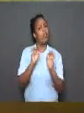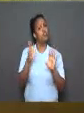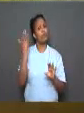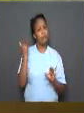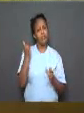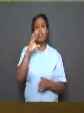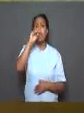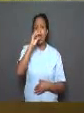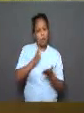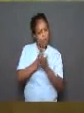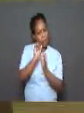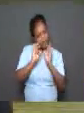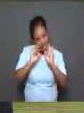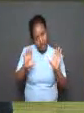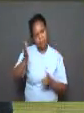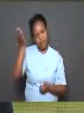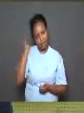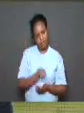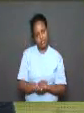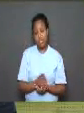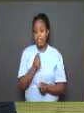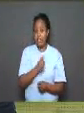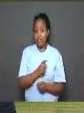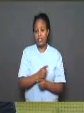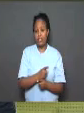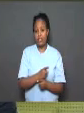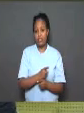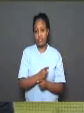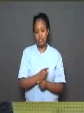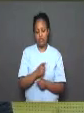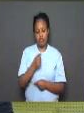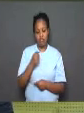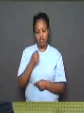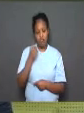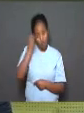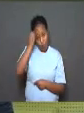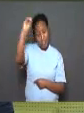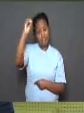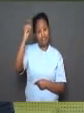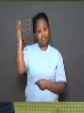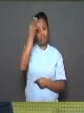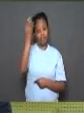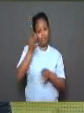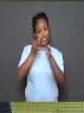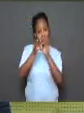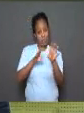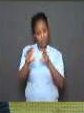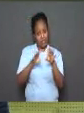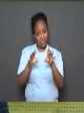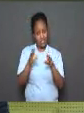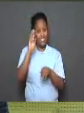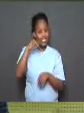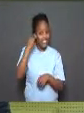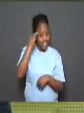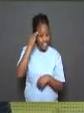to freedom of speech. In fact, expressing an opinion that